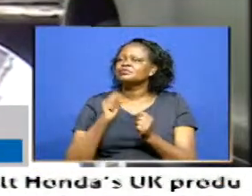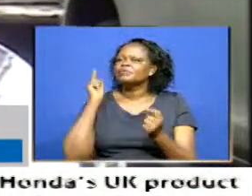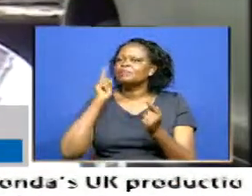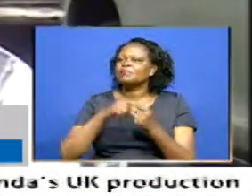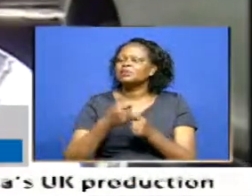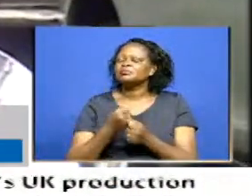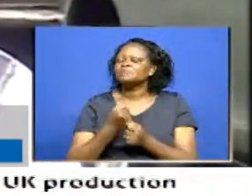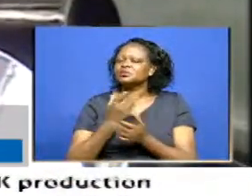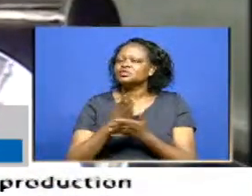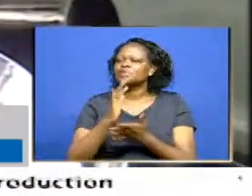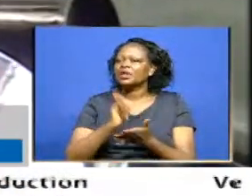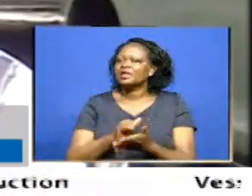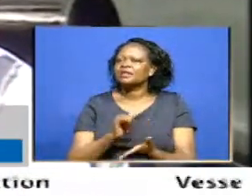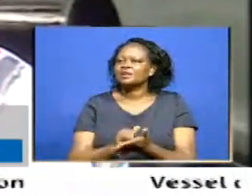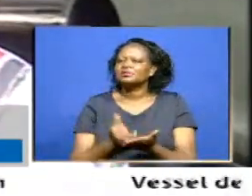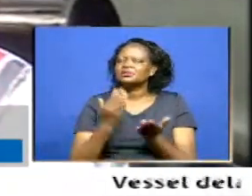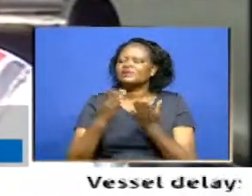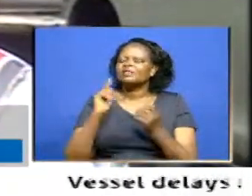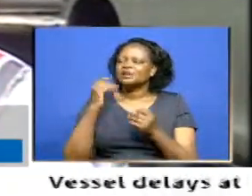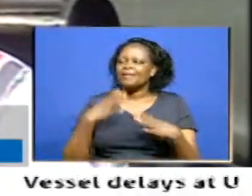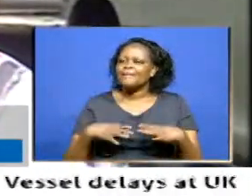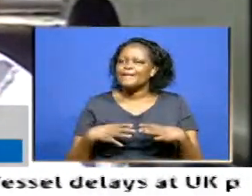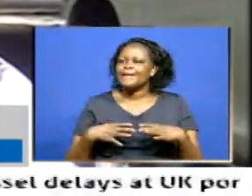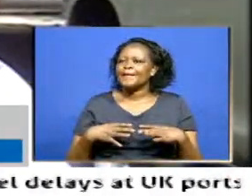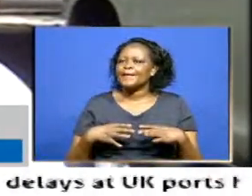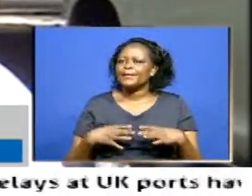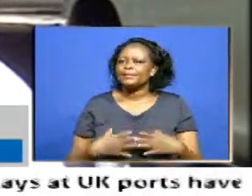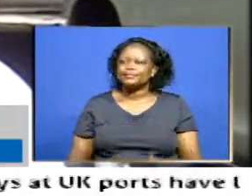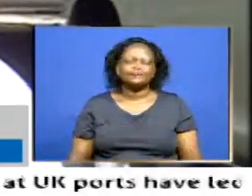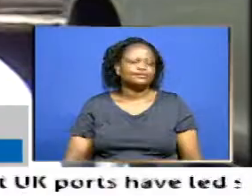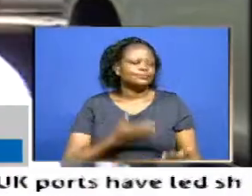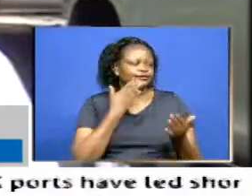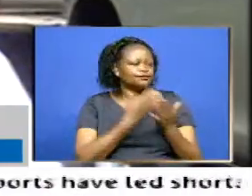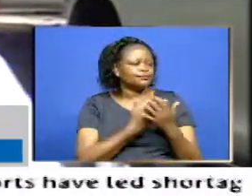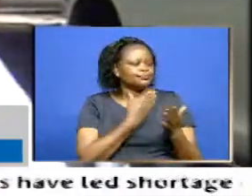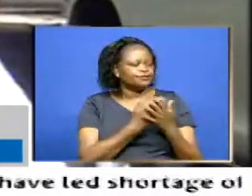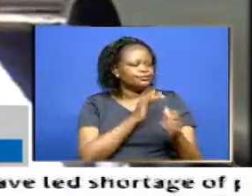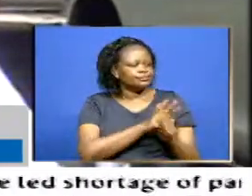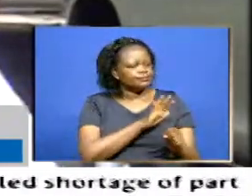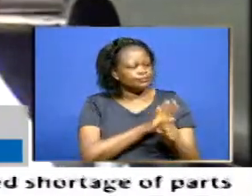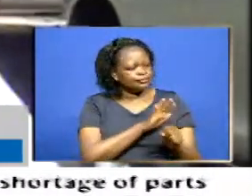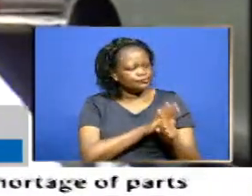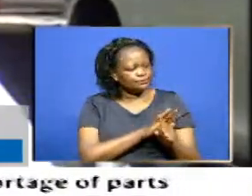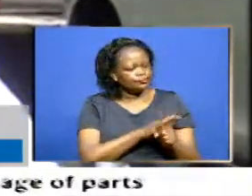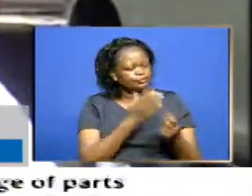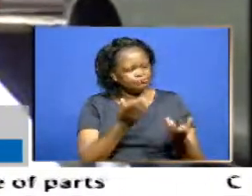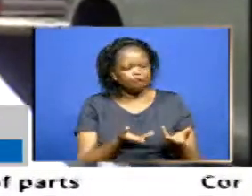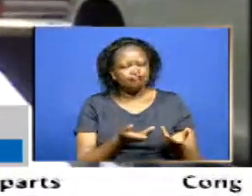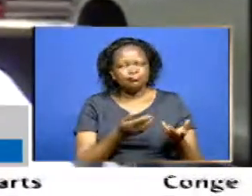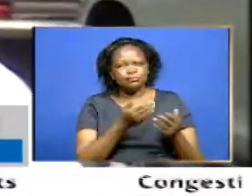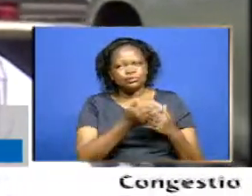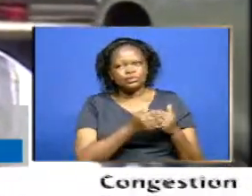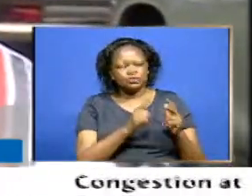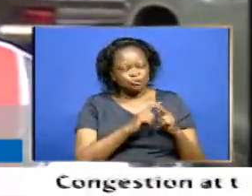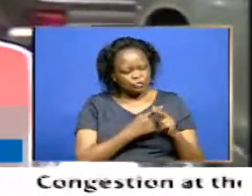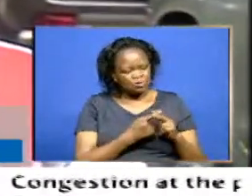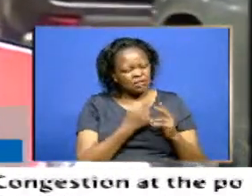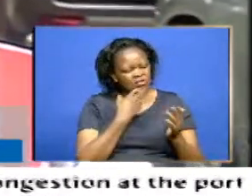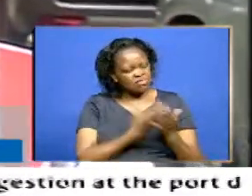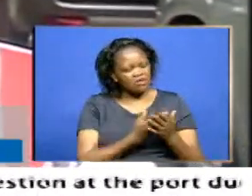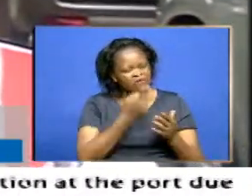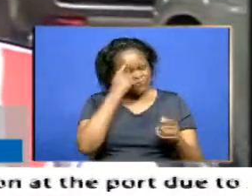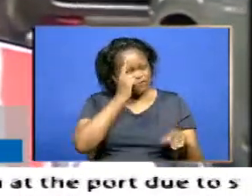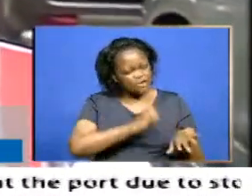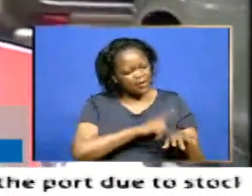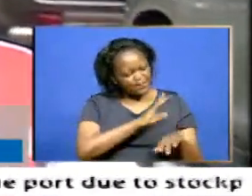that it is serving Kenyans. Thank you very much. I think now the live event is about to start. Mheshimiwa, thank you for your time very much